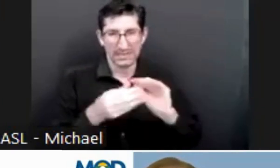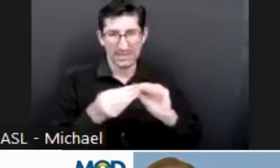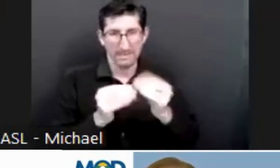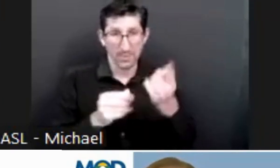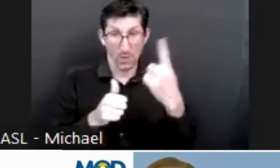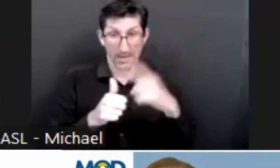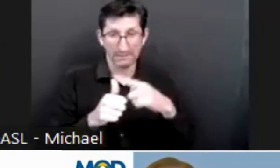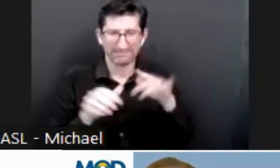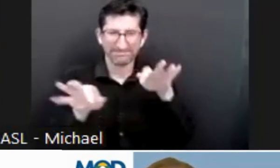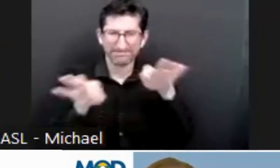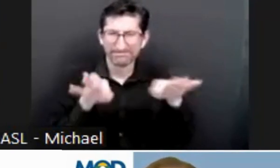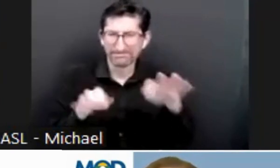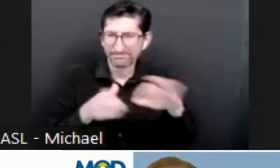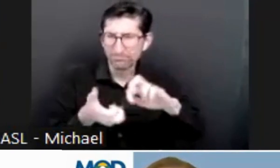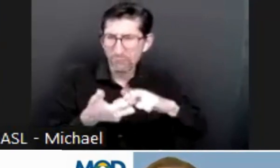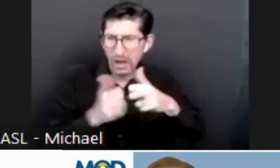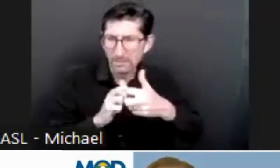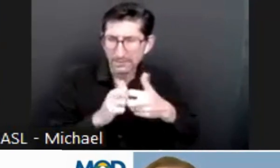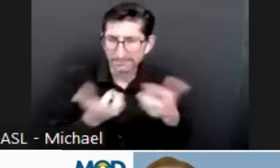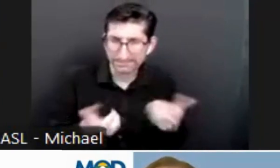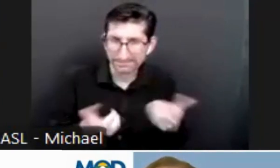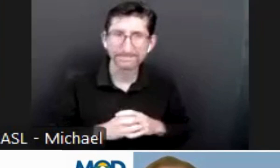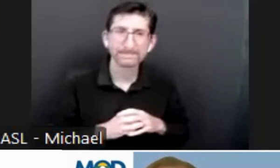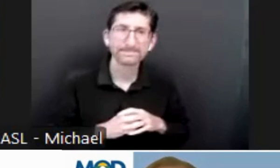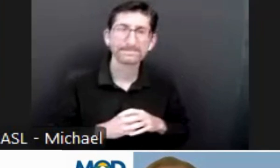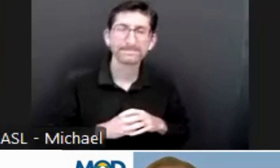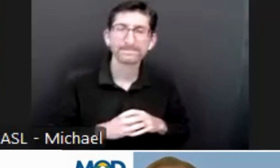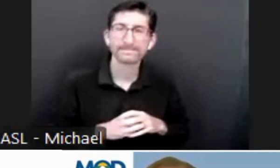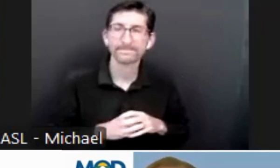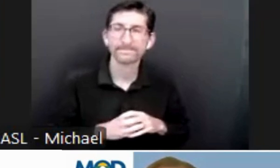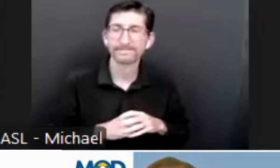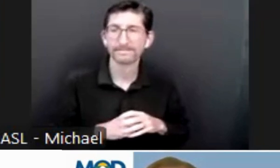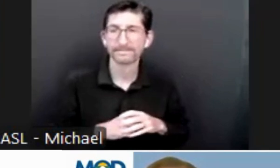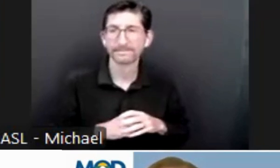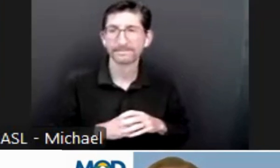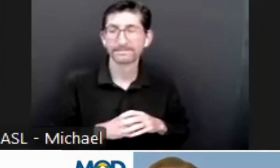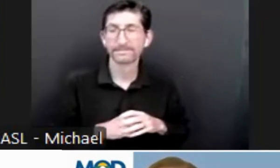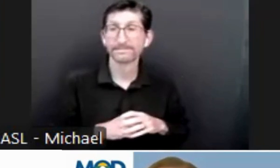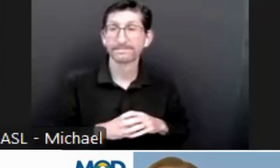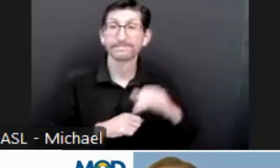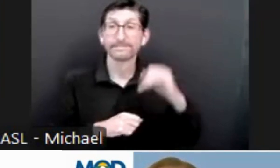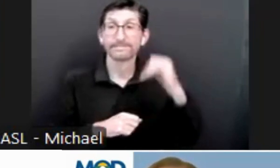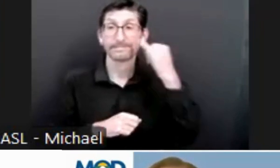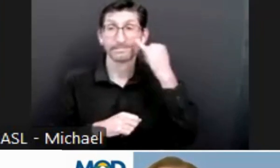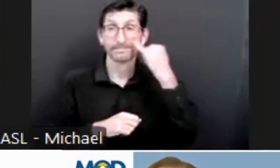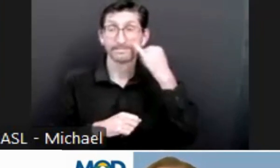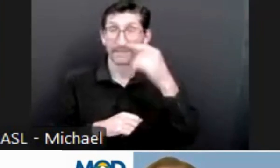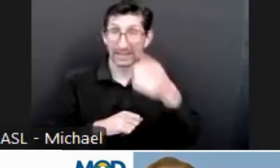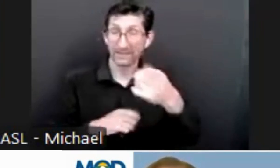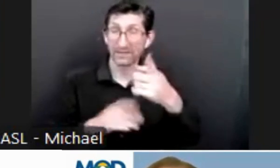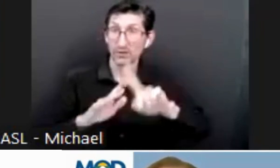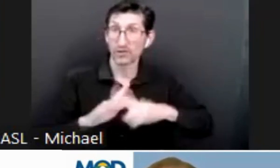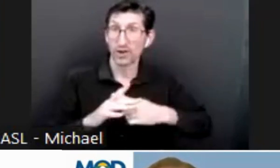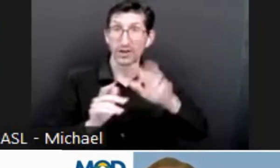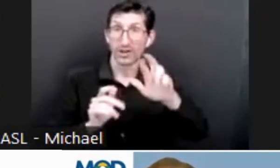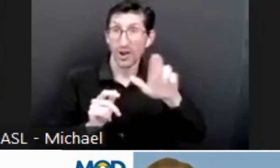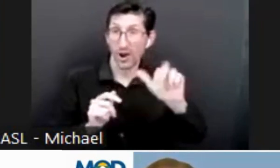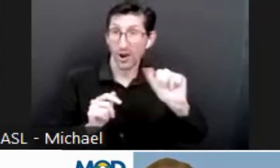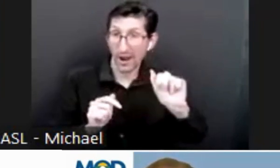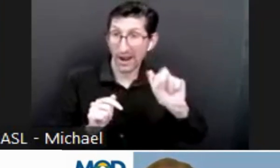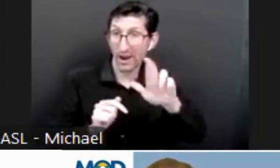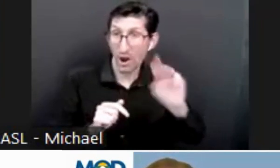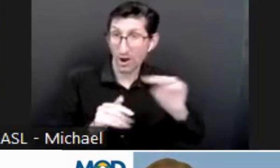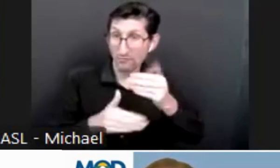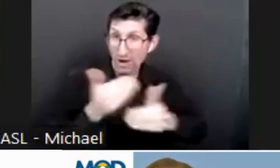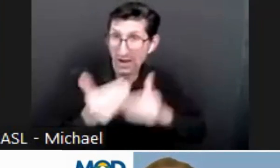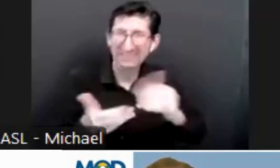the problem. So if you're coming to the accommodation or modification process, it's because you're having some problem